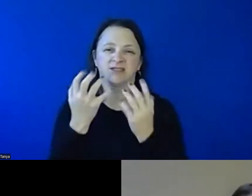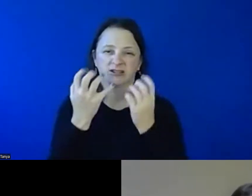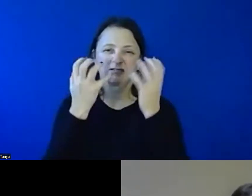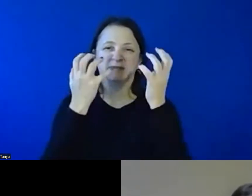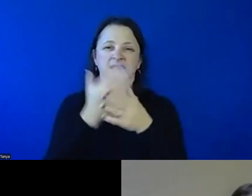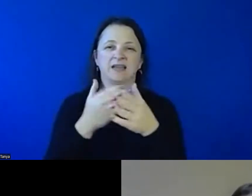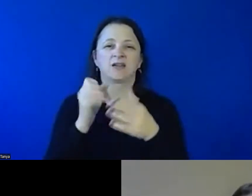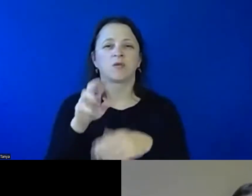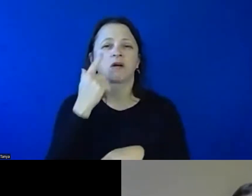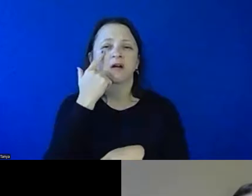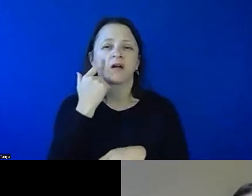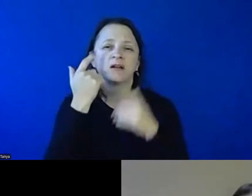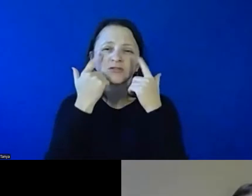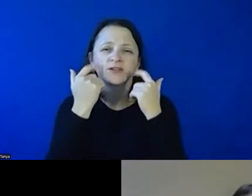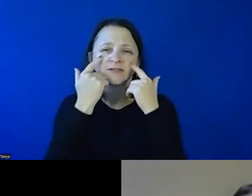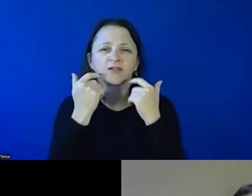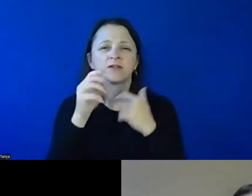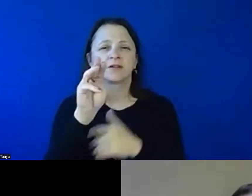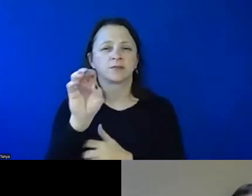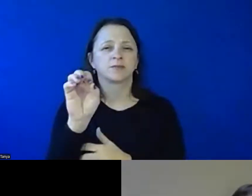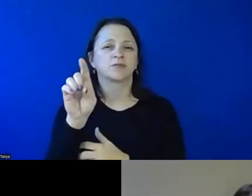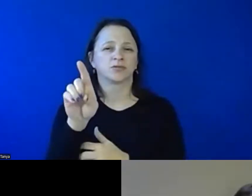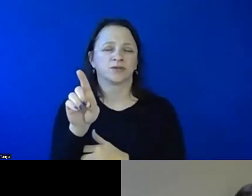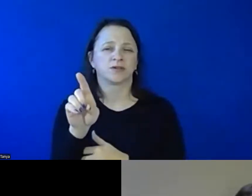or tearfulness. I think of sort of the mood as